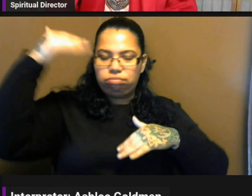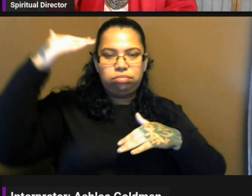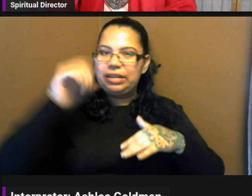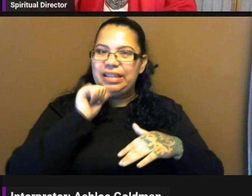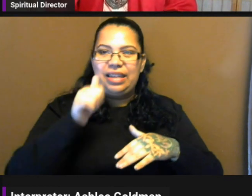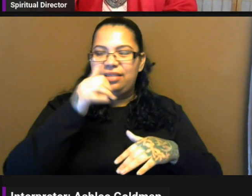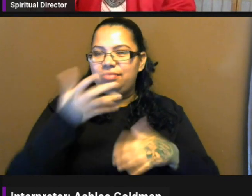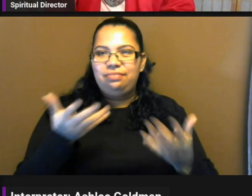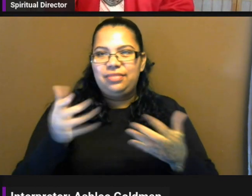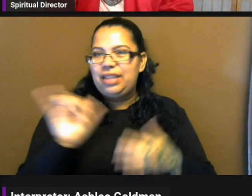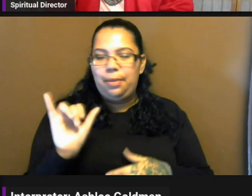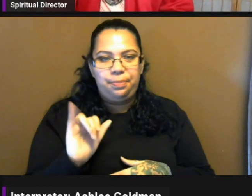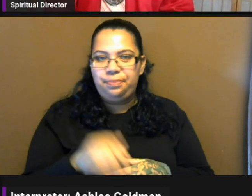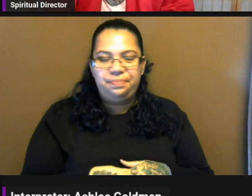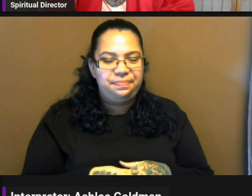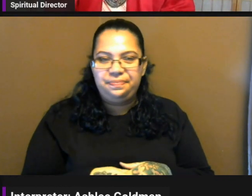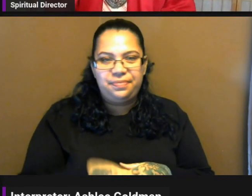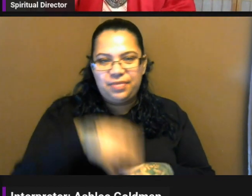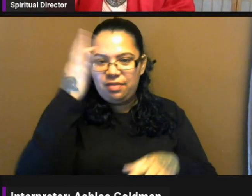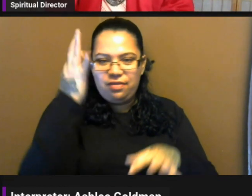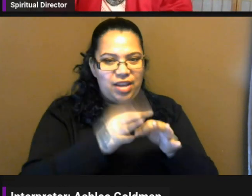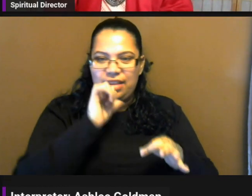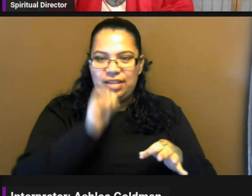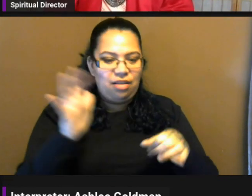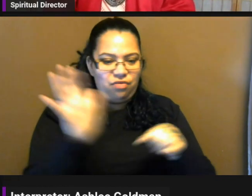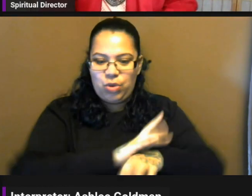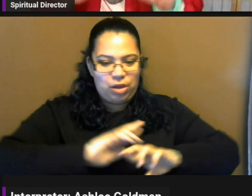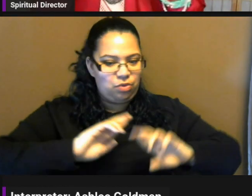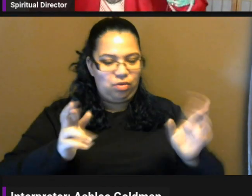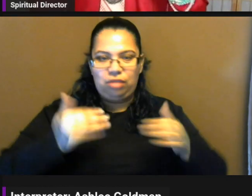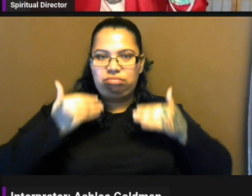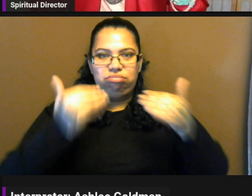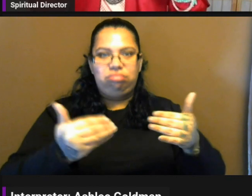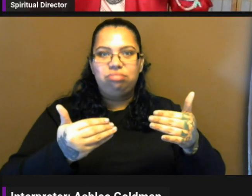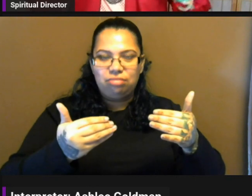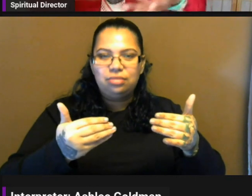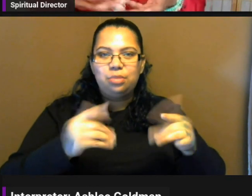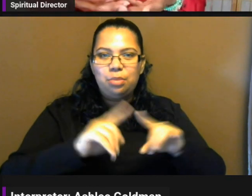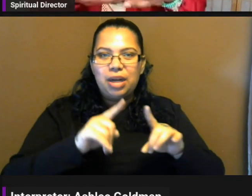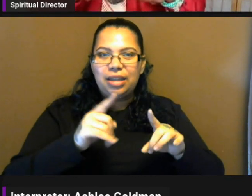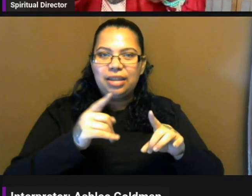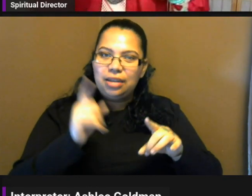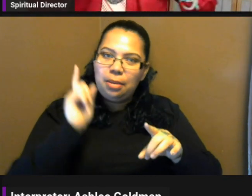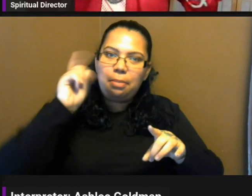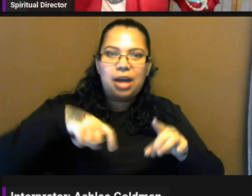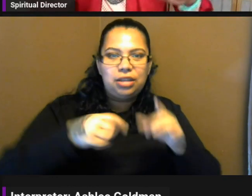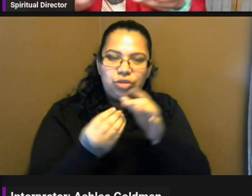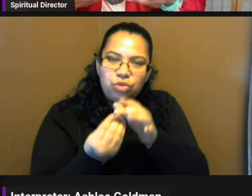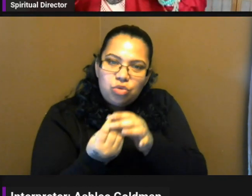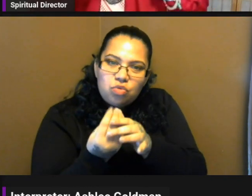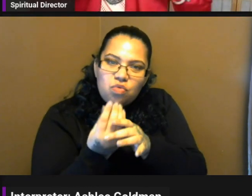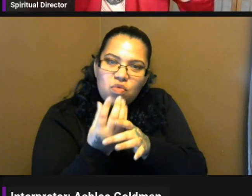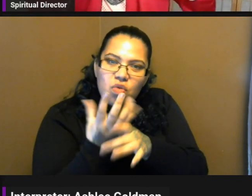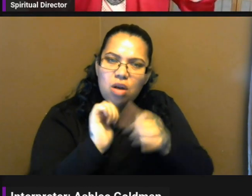such faith does not spring fully orbed into being, but rather it grows